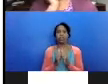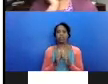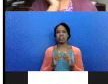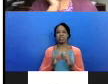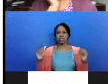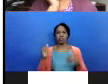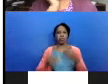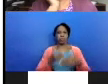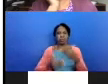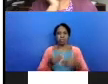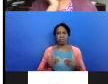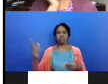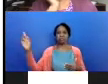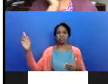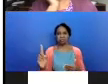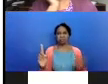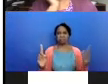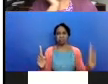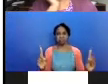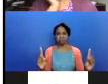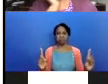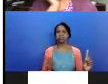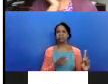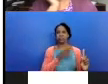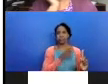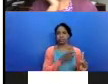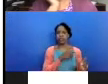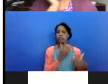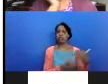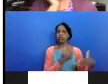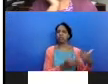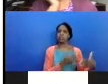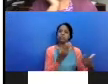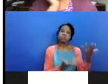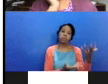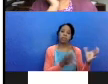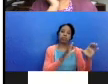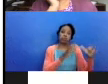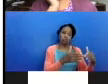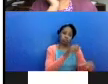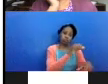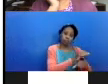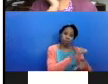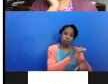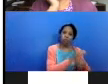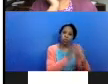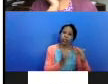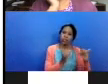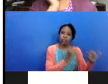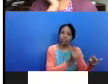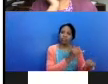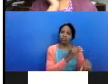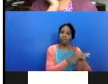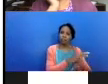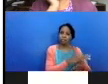both parties might engage in group work and individual work at the same time. So again, a guy may benefit from going through a full